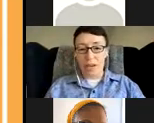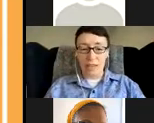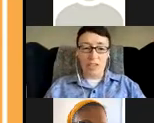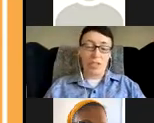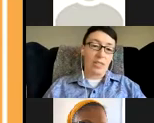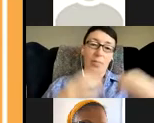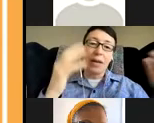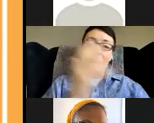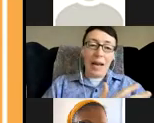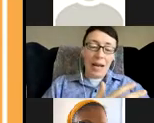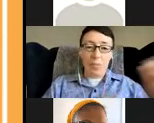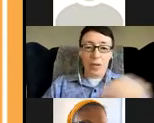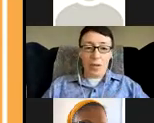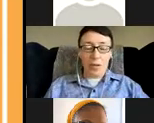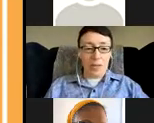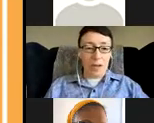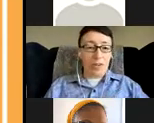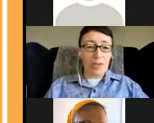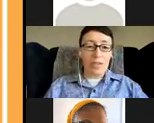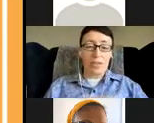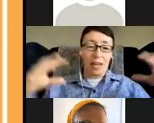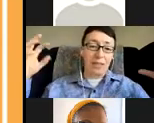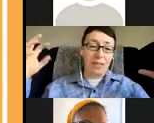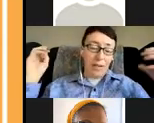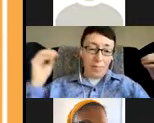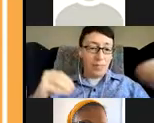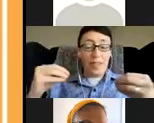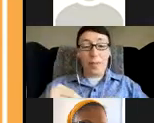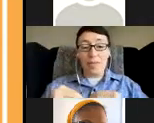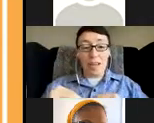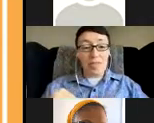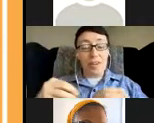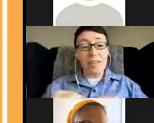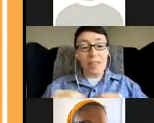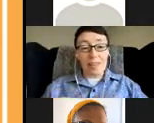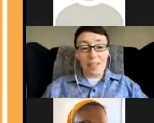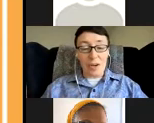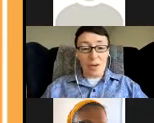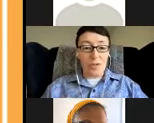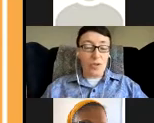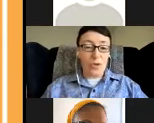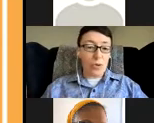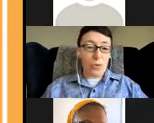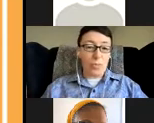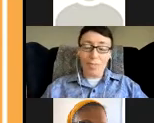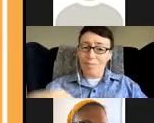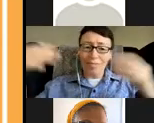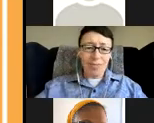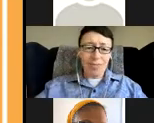family regulation system. As Miriam talked about in earlier slides, some of that funding then goes